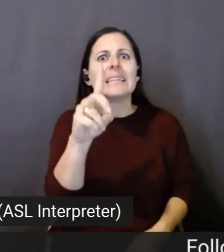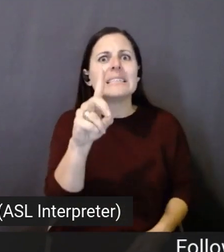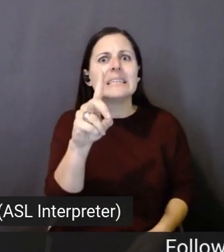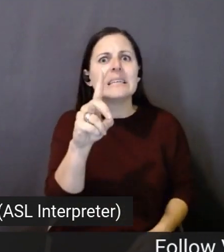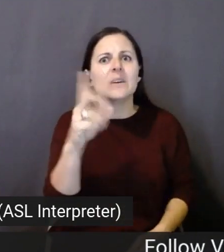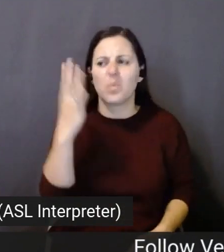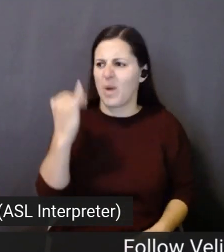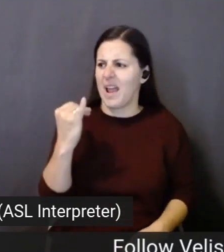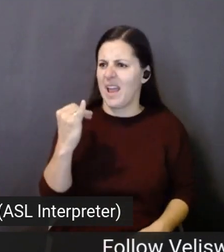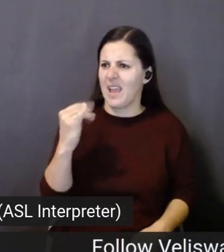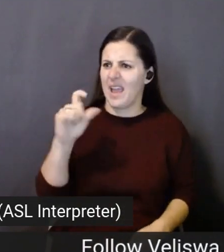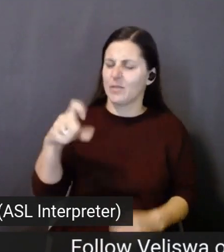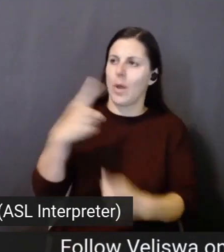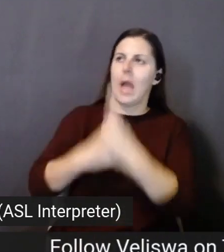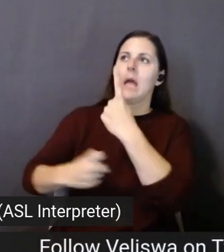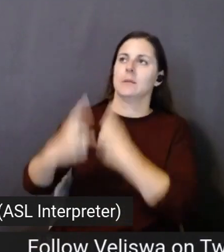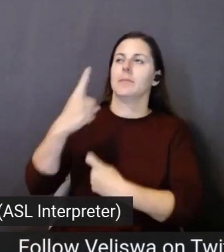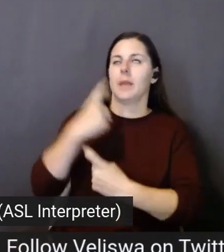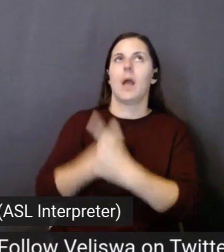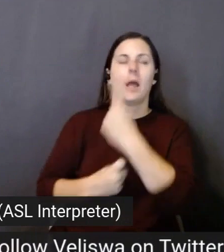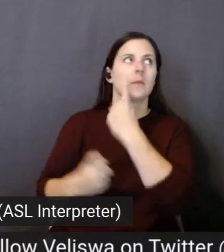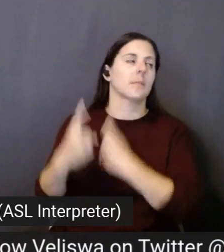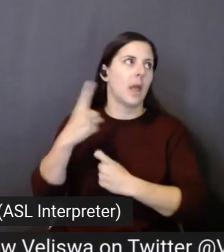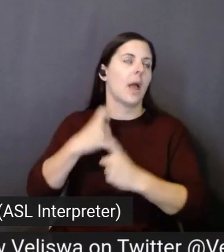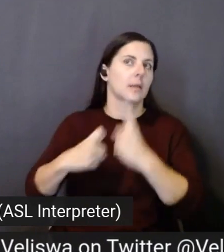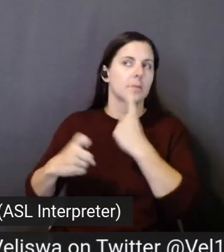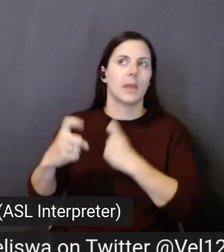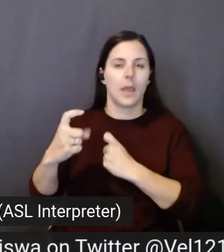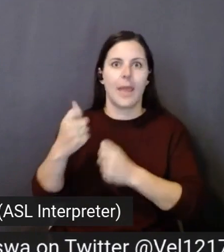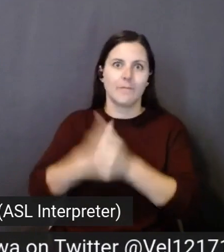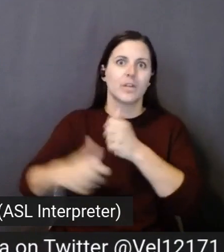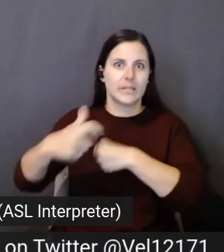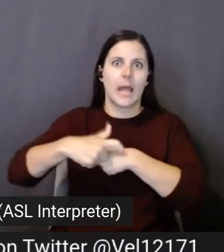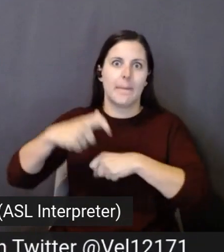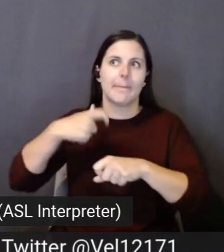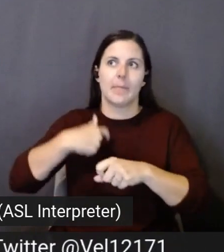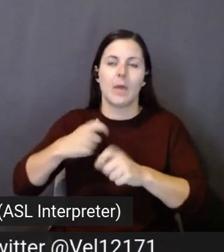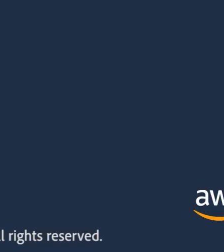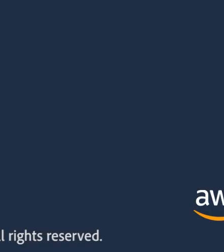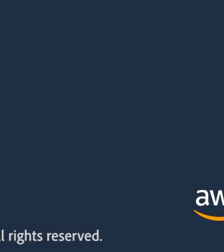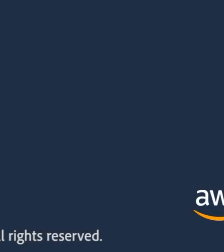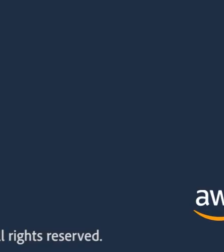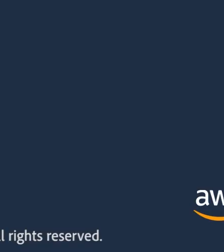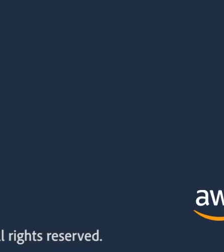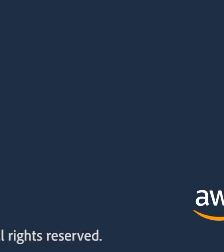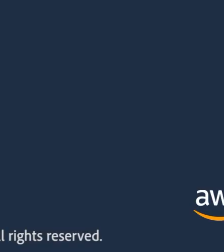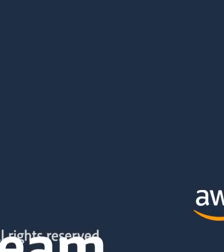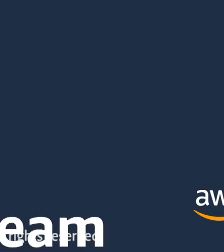asked all of those questions? So very excited to hear about the details later on today.